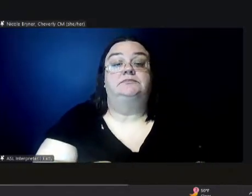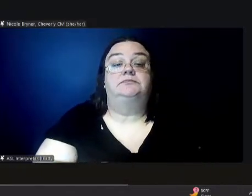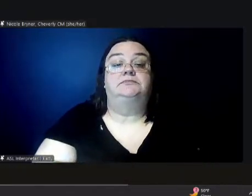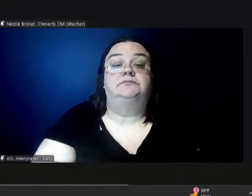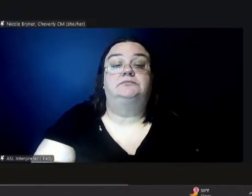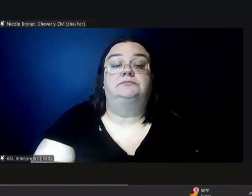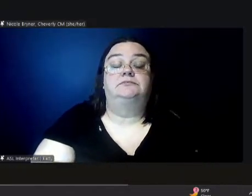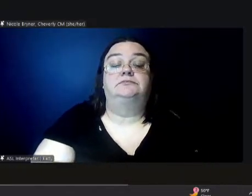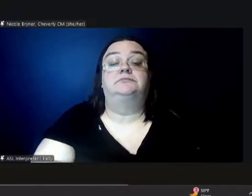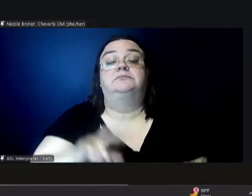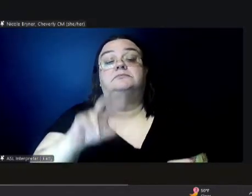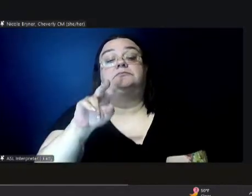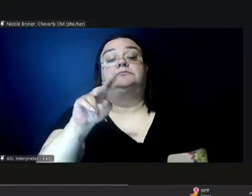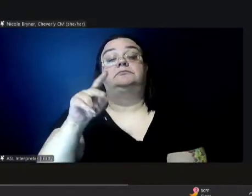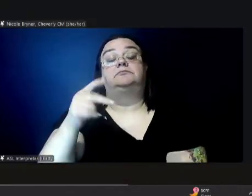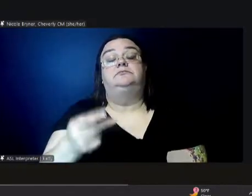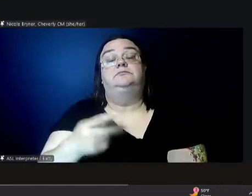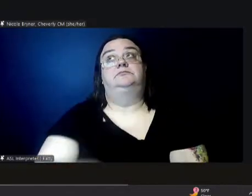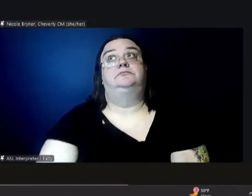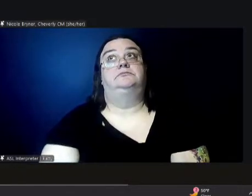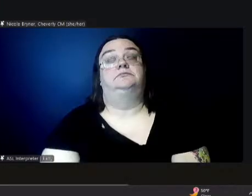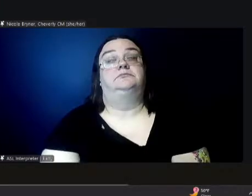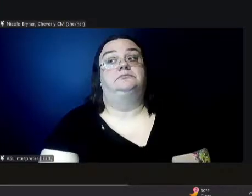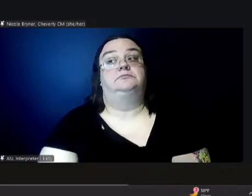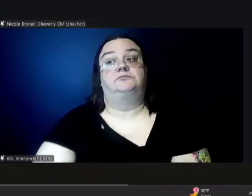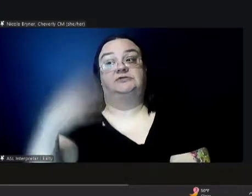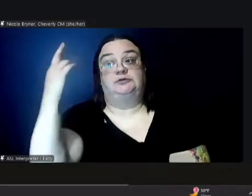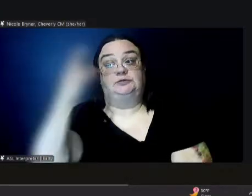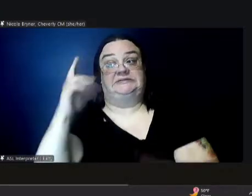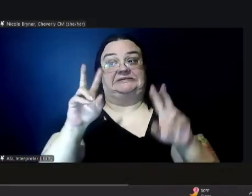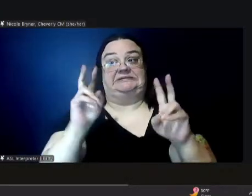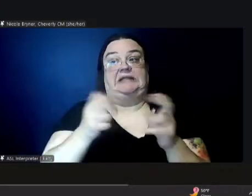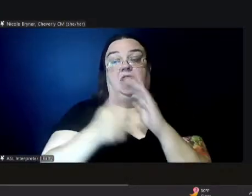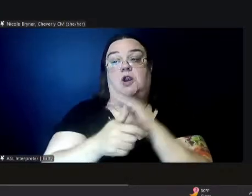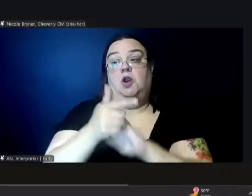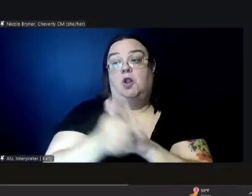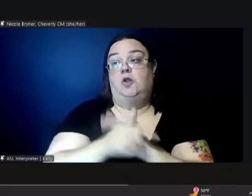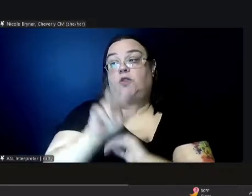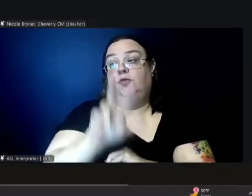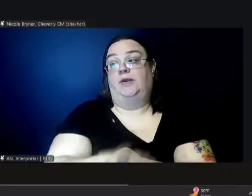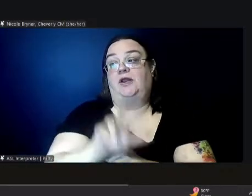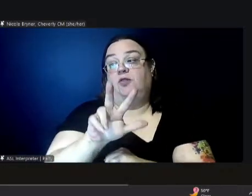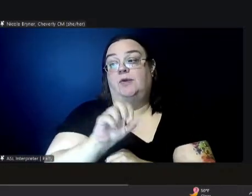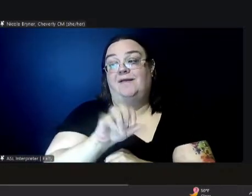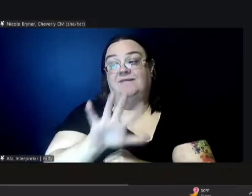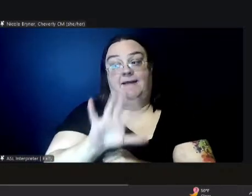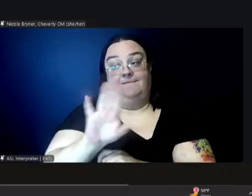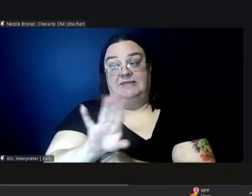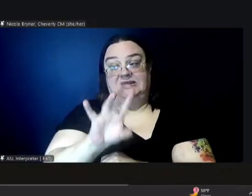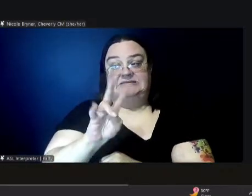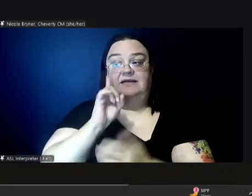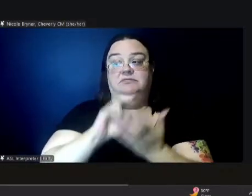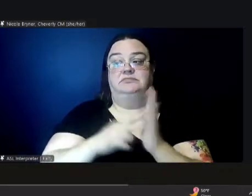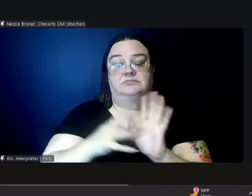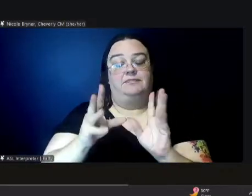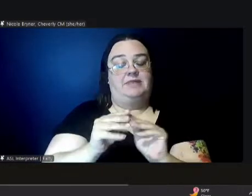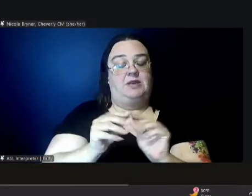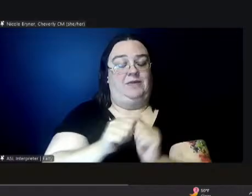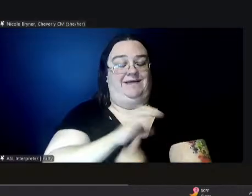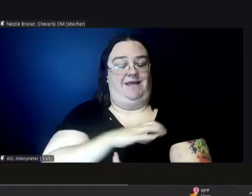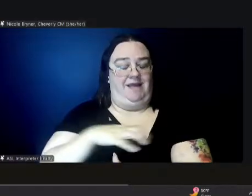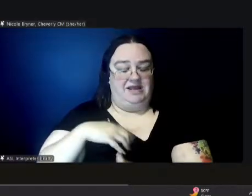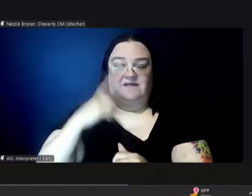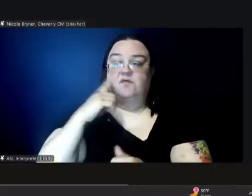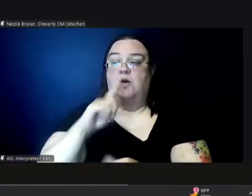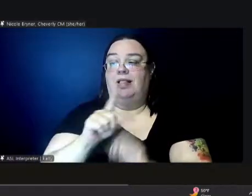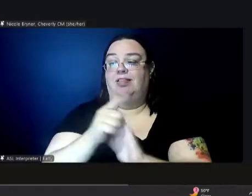The second reason cited under the law is 3305B7 to consult with counsel to obtain legal